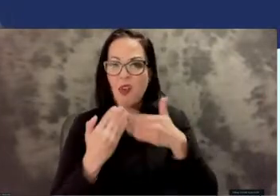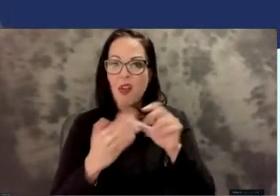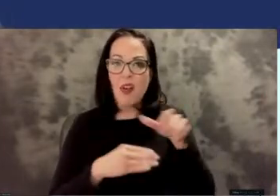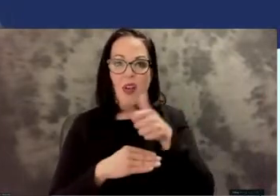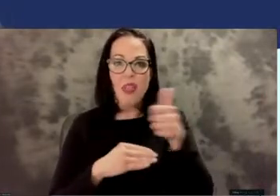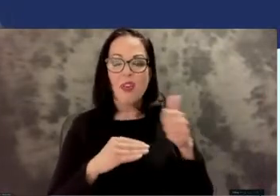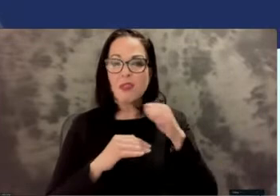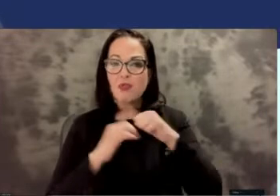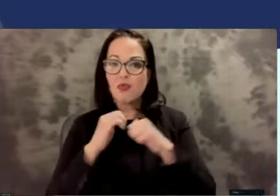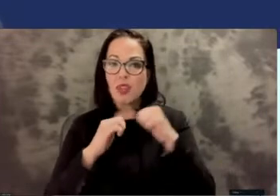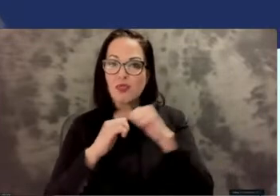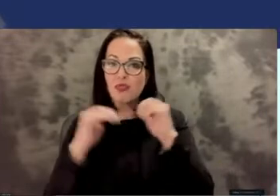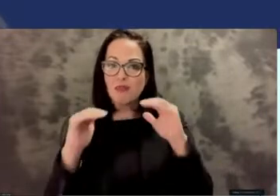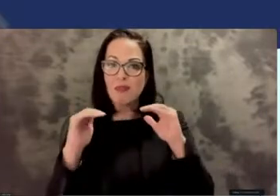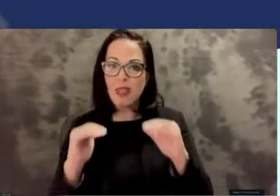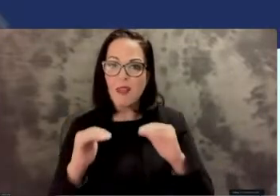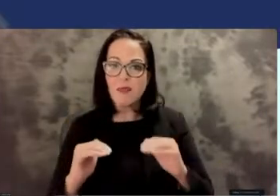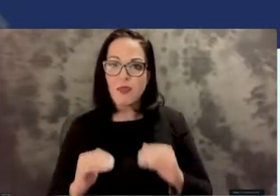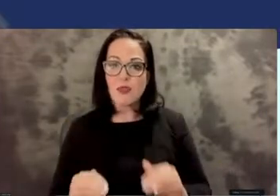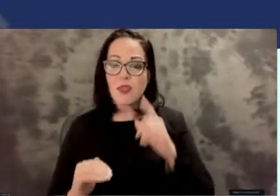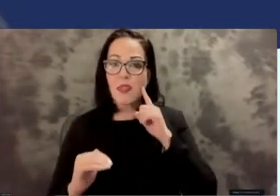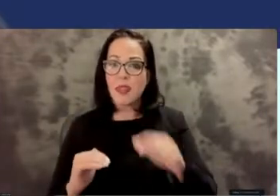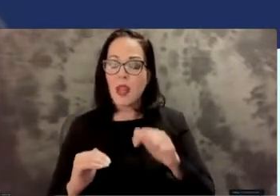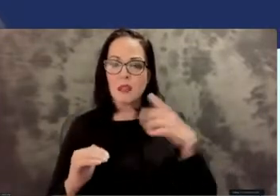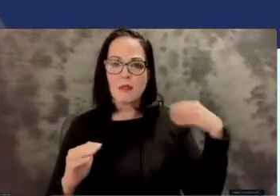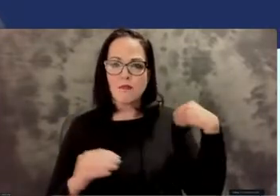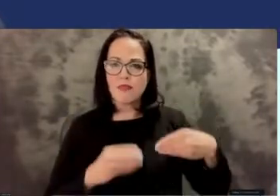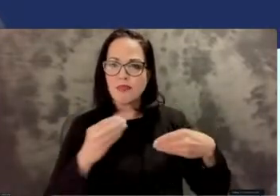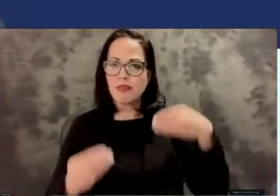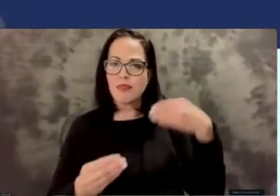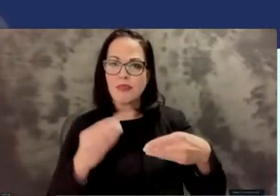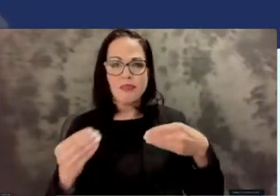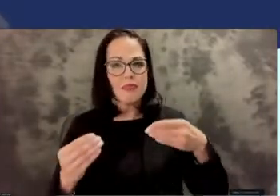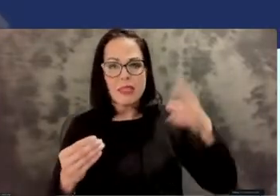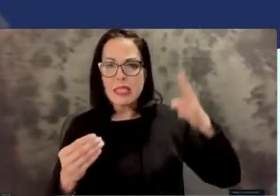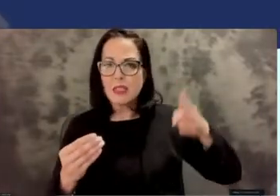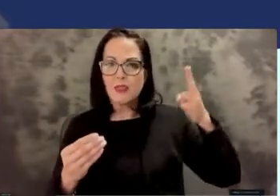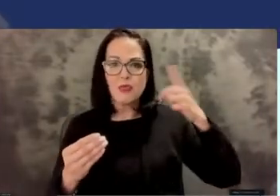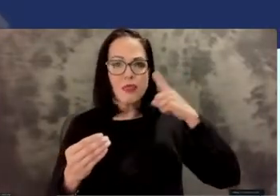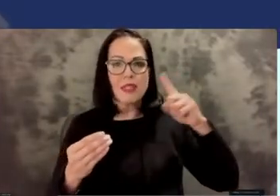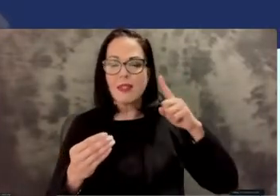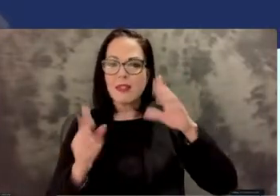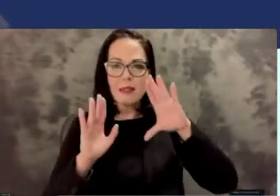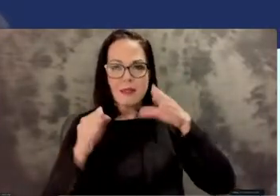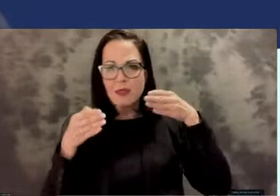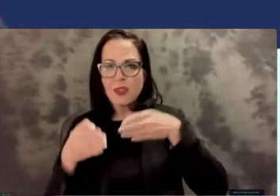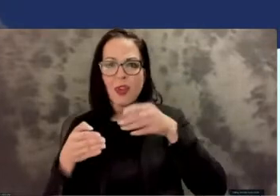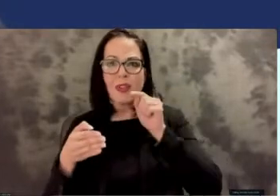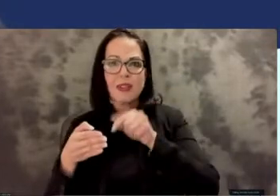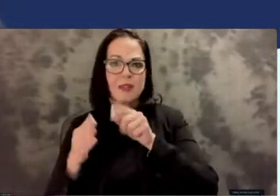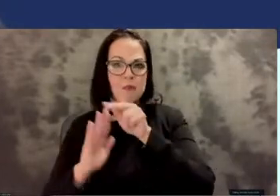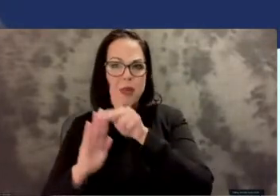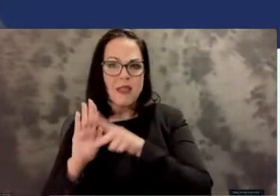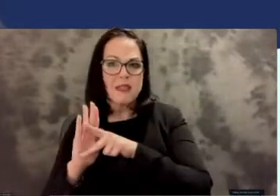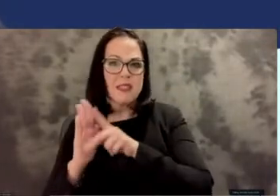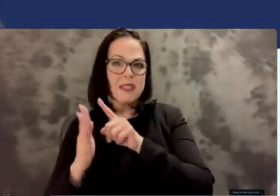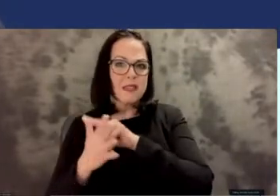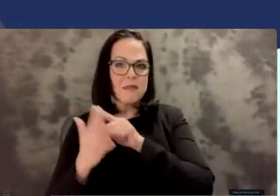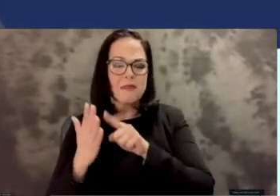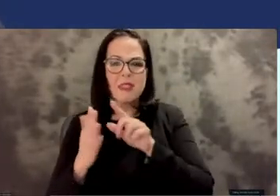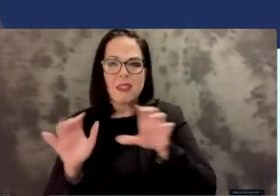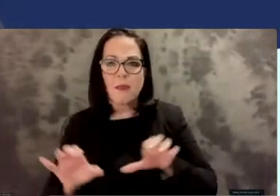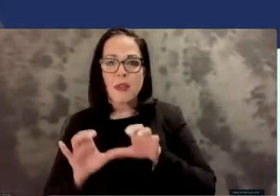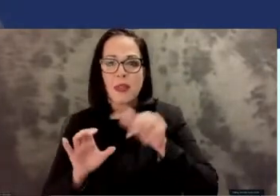level. A long history of racialized and targeted policies and practices in this